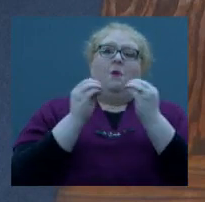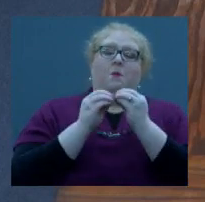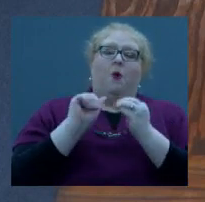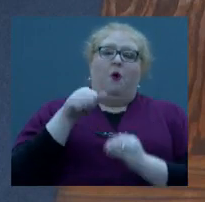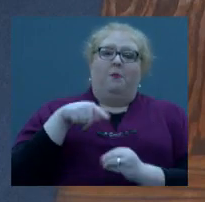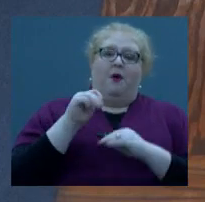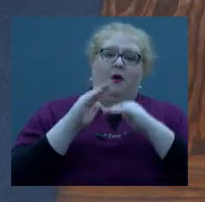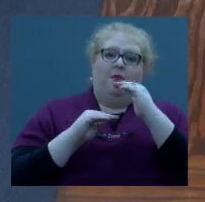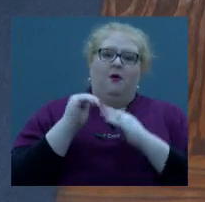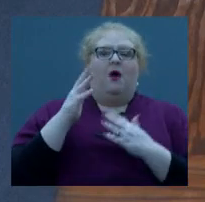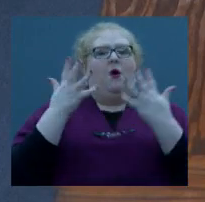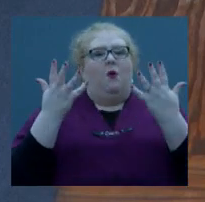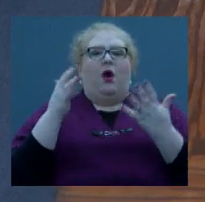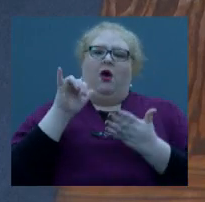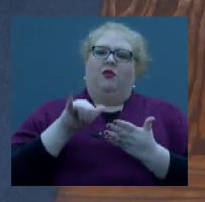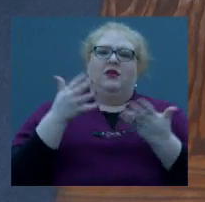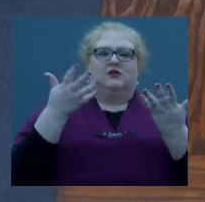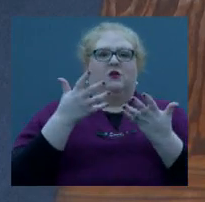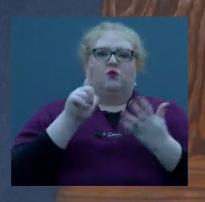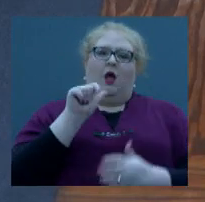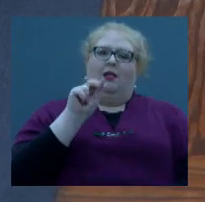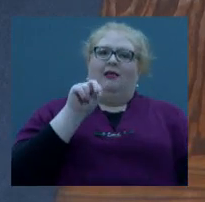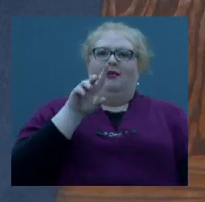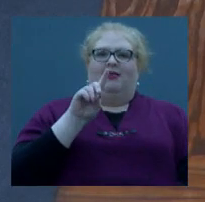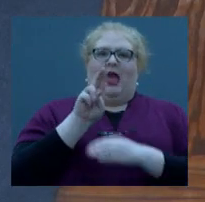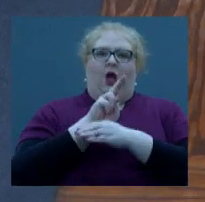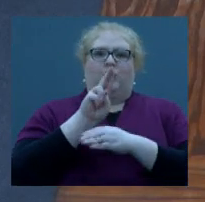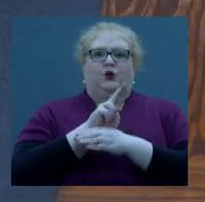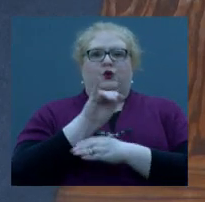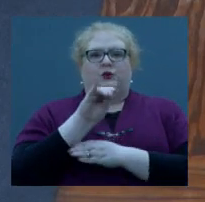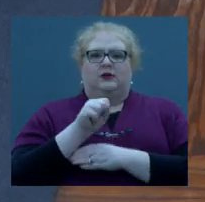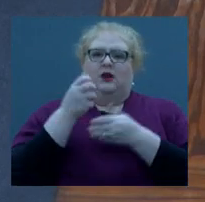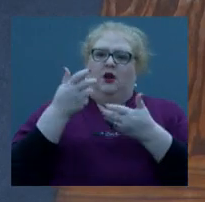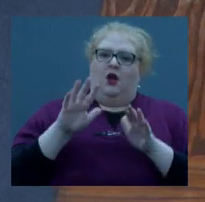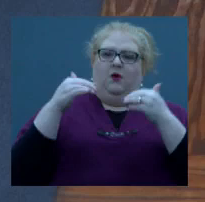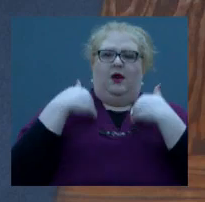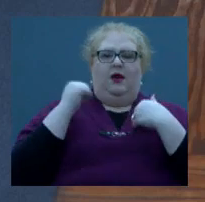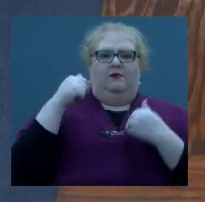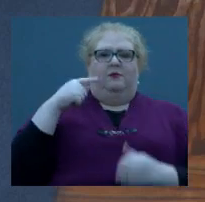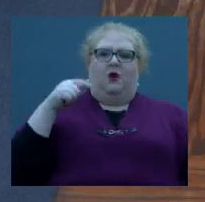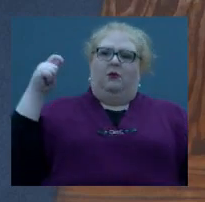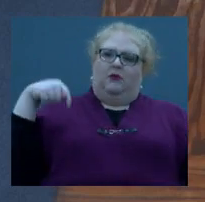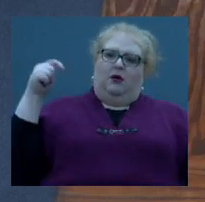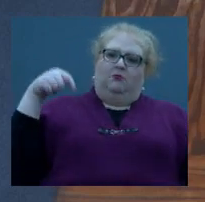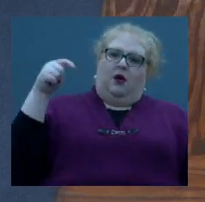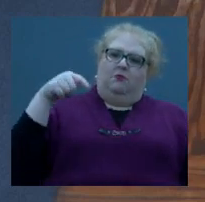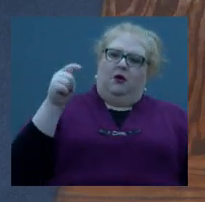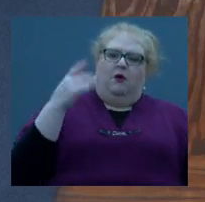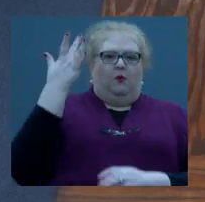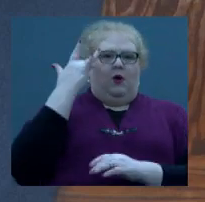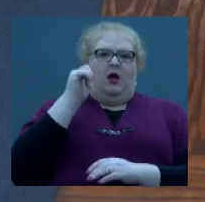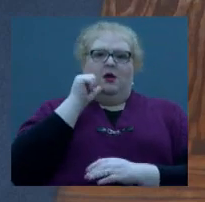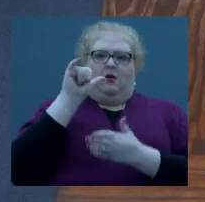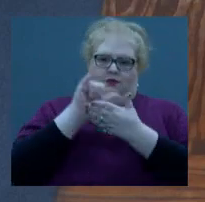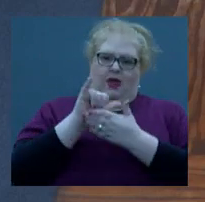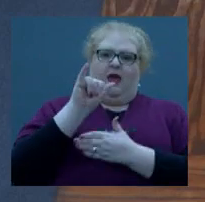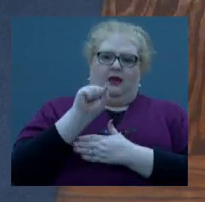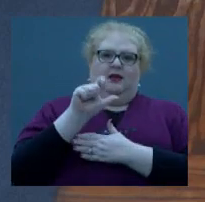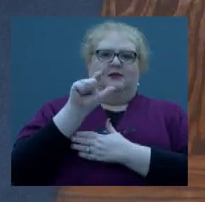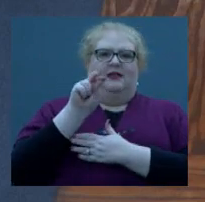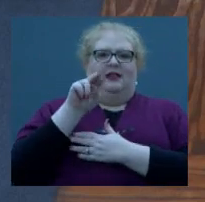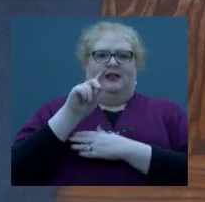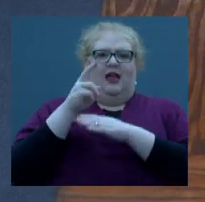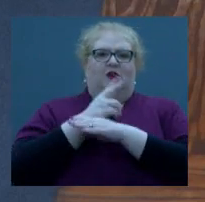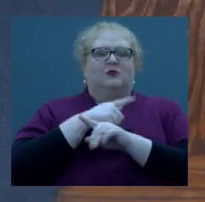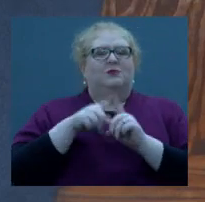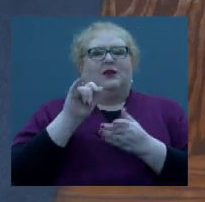be, well, this is what the land use is here. And we've got all these apartments already. Why not? That's the way it is. But it's not the way